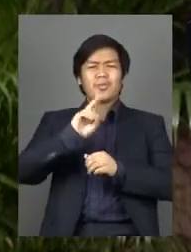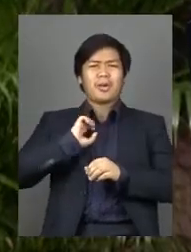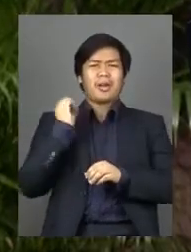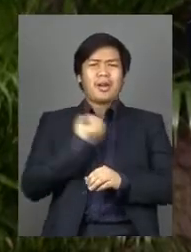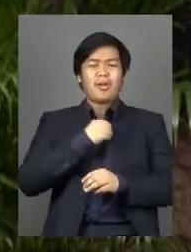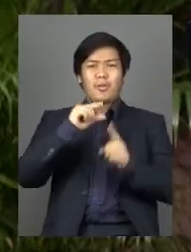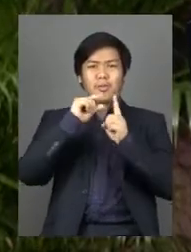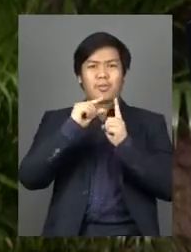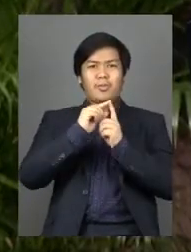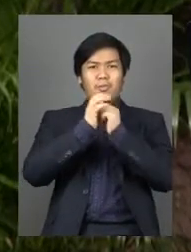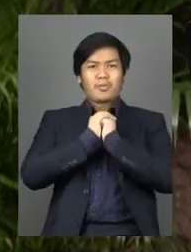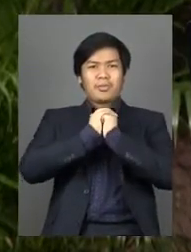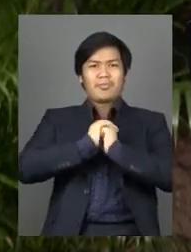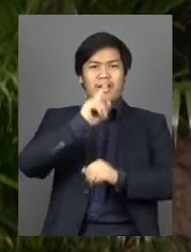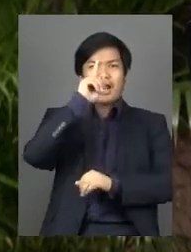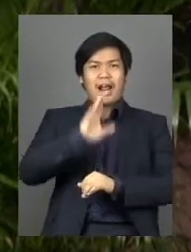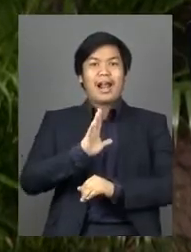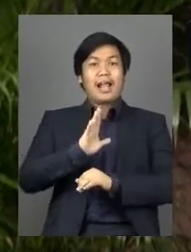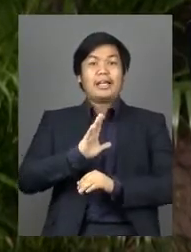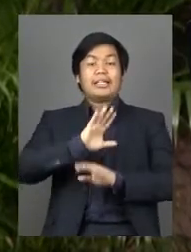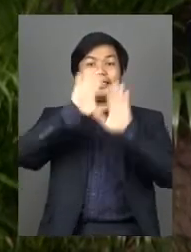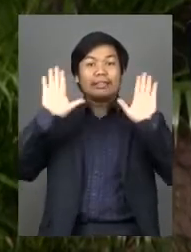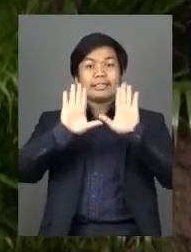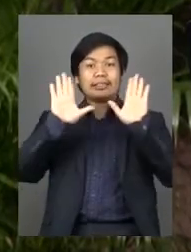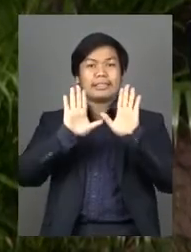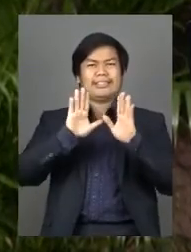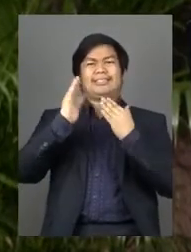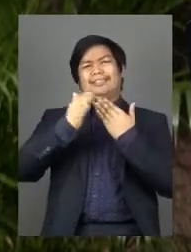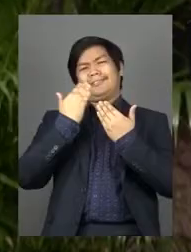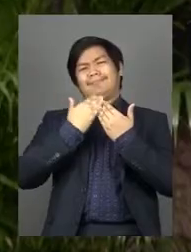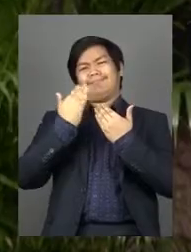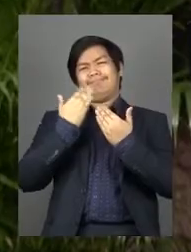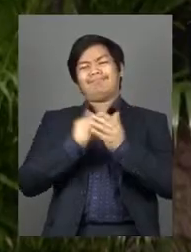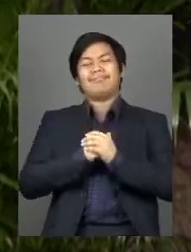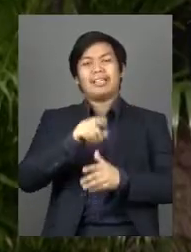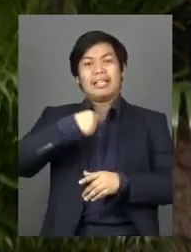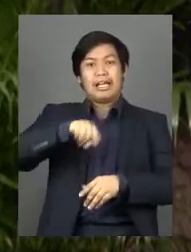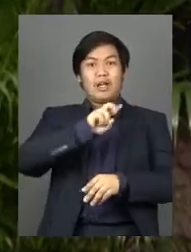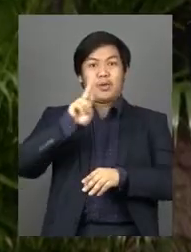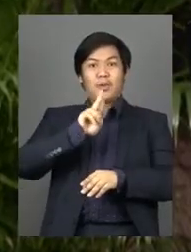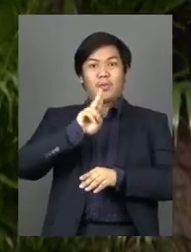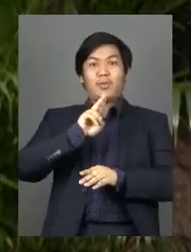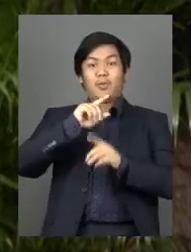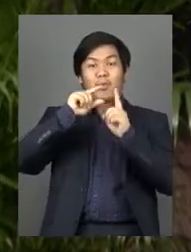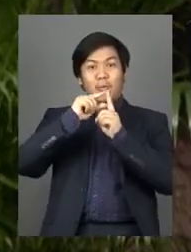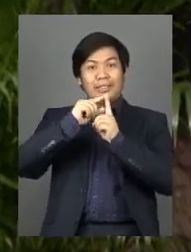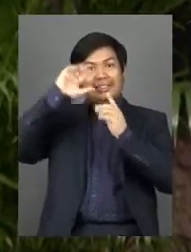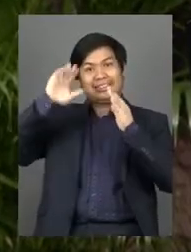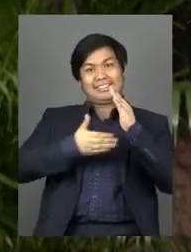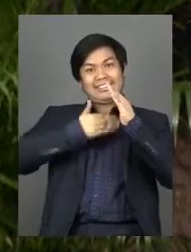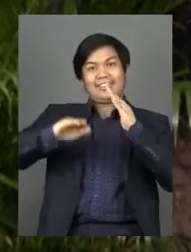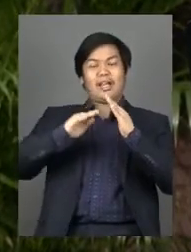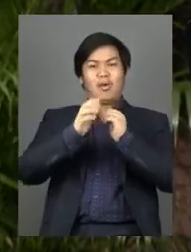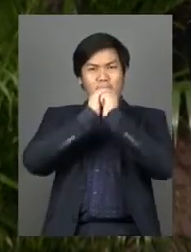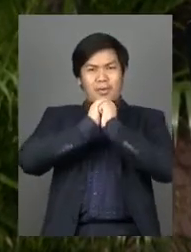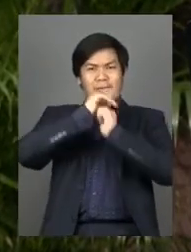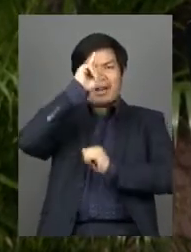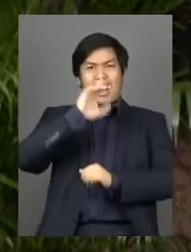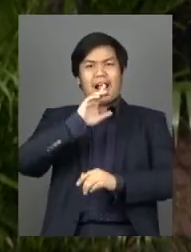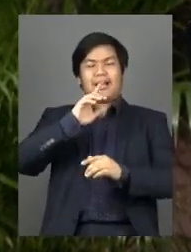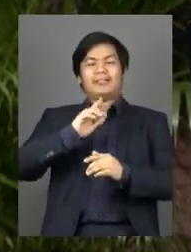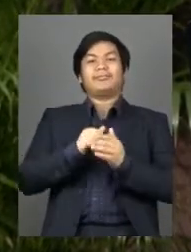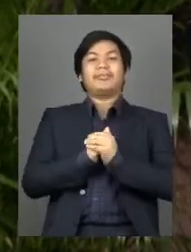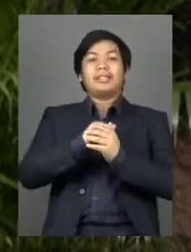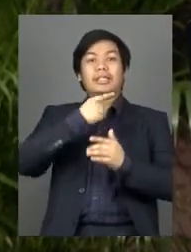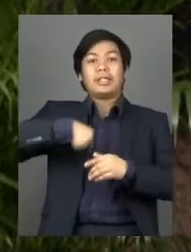words to worship God? On Sundays, it's pretty easy, right? We use our words to sing worship songs to God. We use our